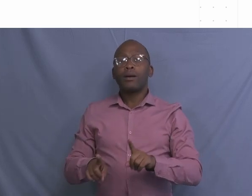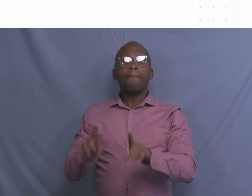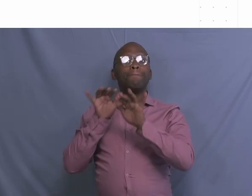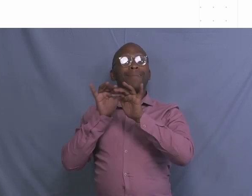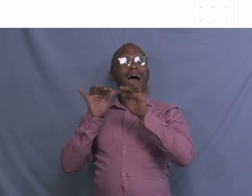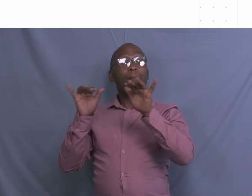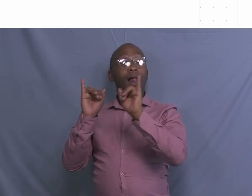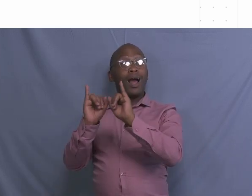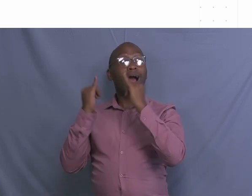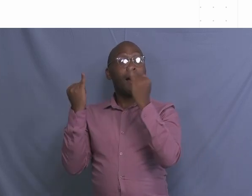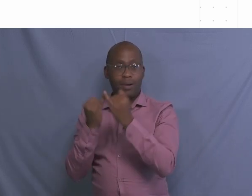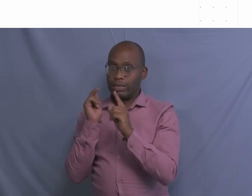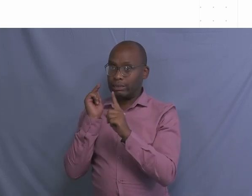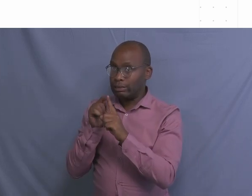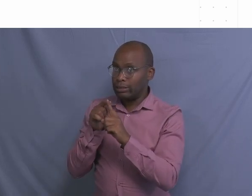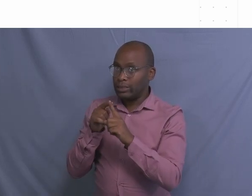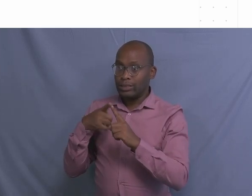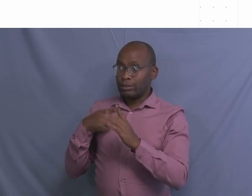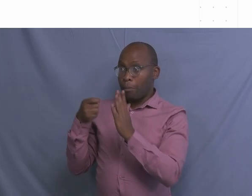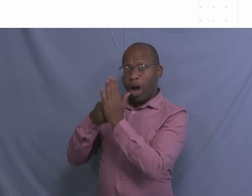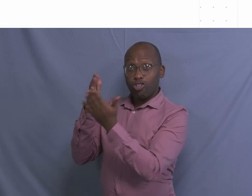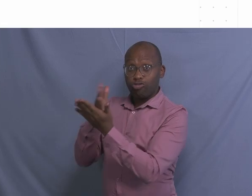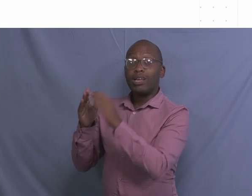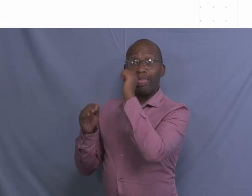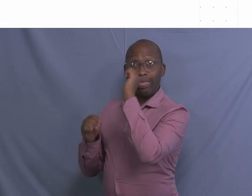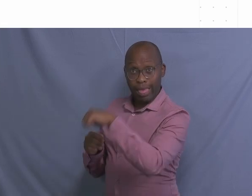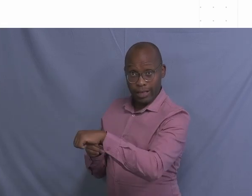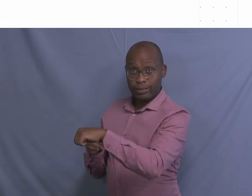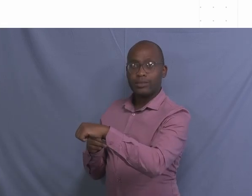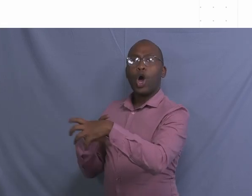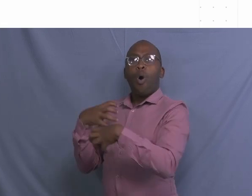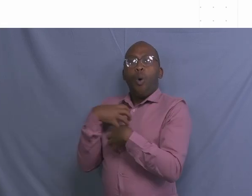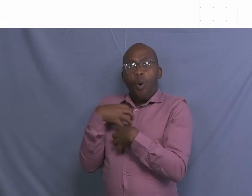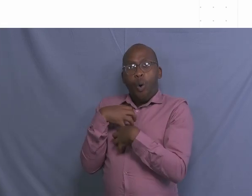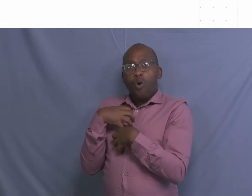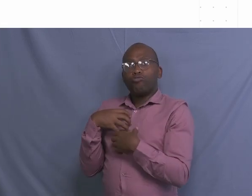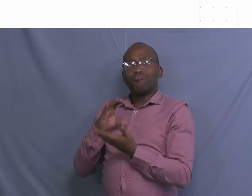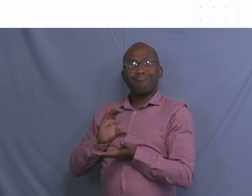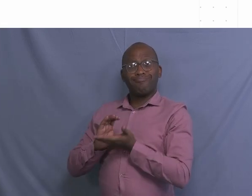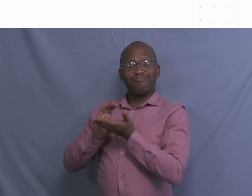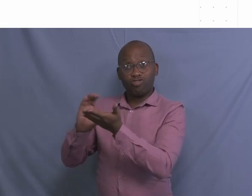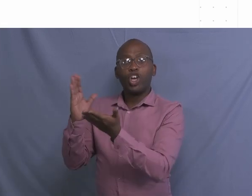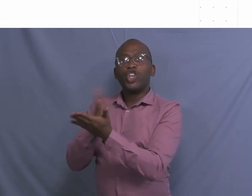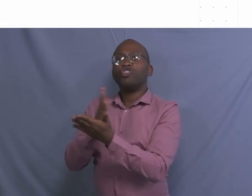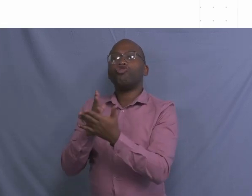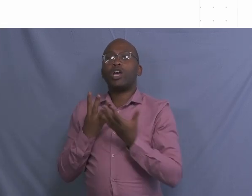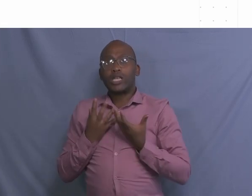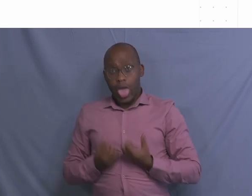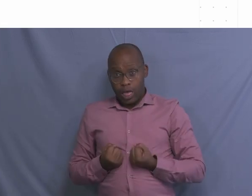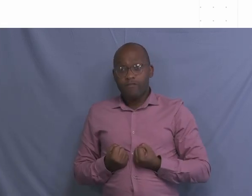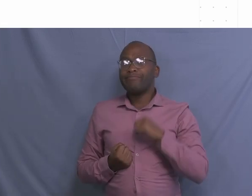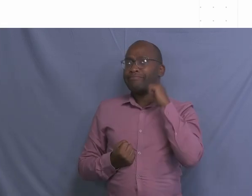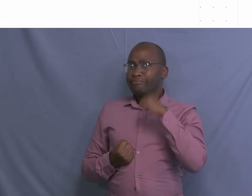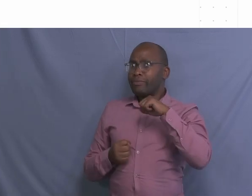public companies, there is no control, because you own, you buy, you invest, you buy shares, but you leave your company